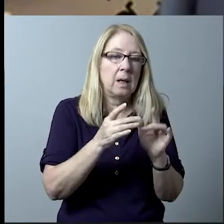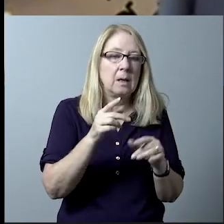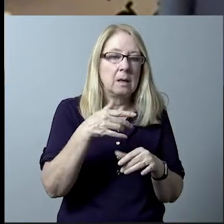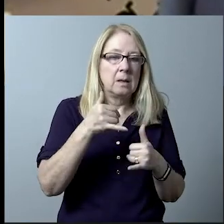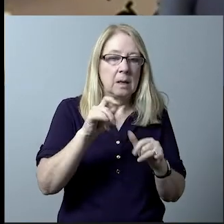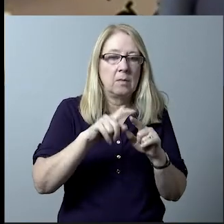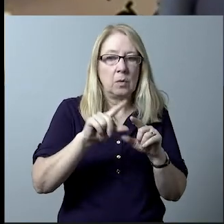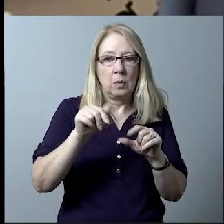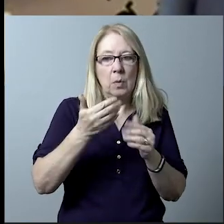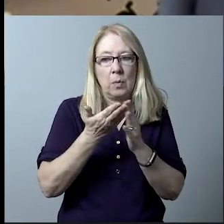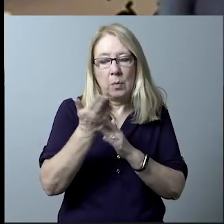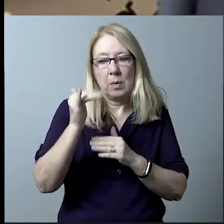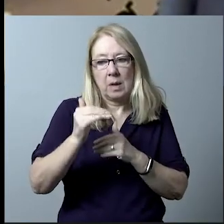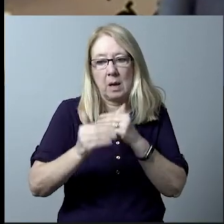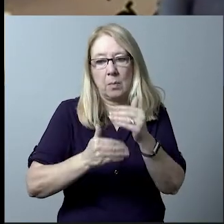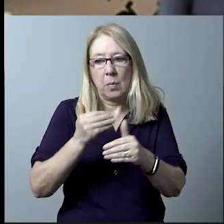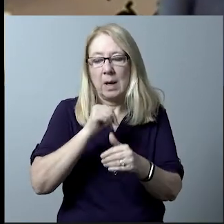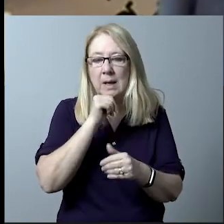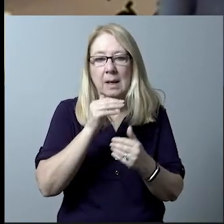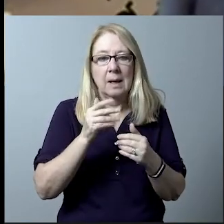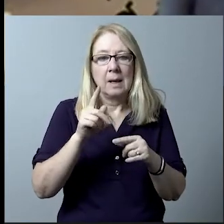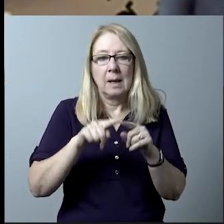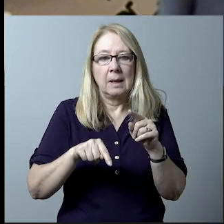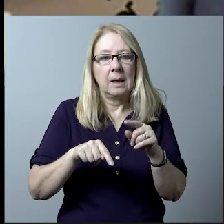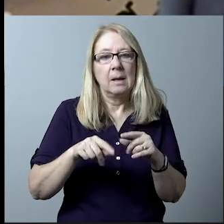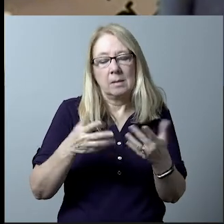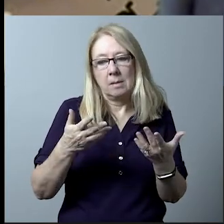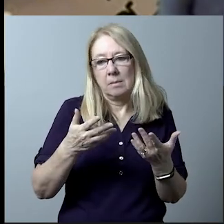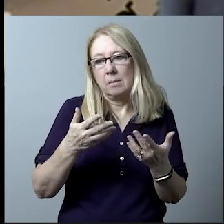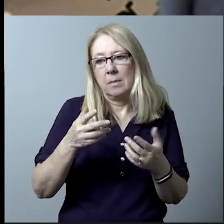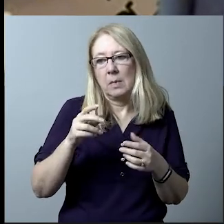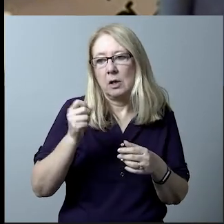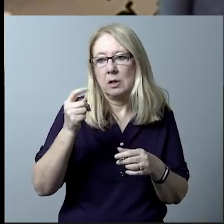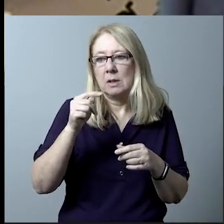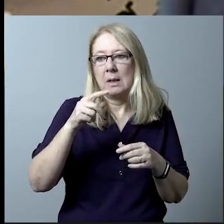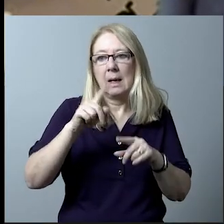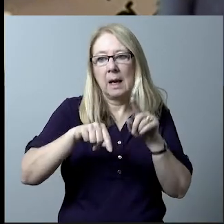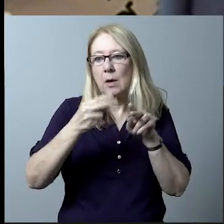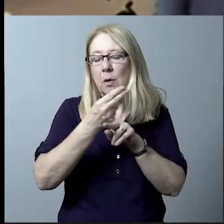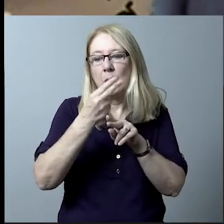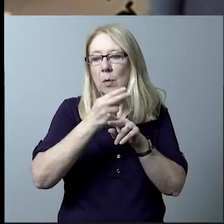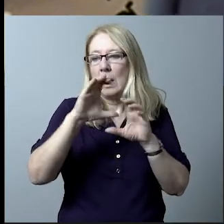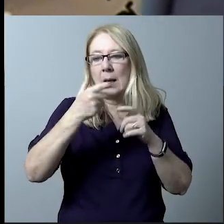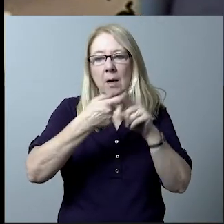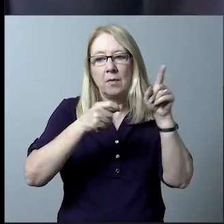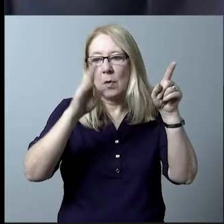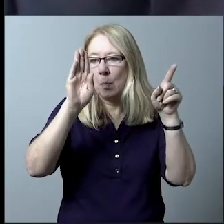the online stuff. So you still have to go through the process, but it's not easy to just go take a class.